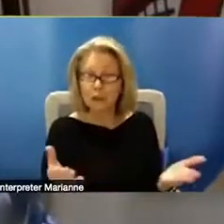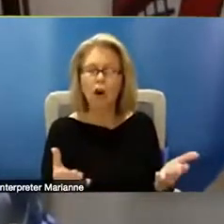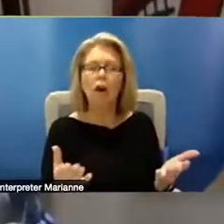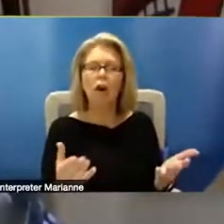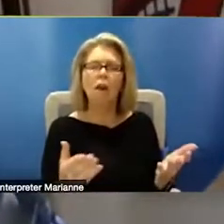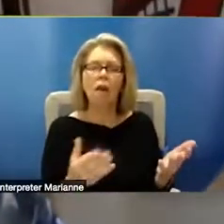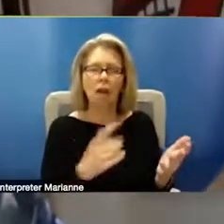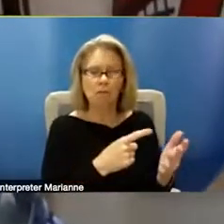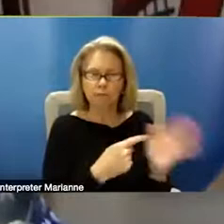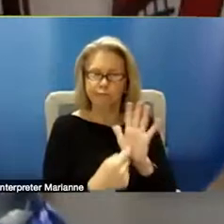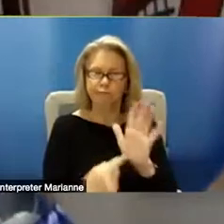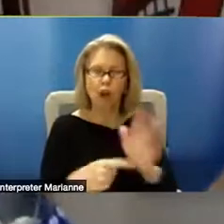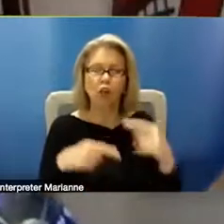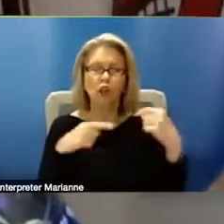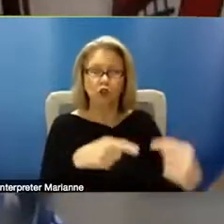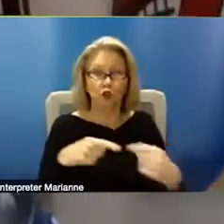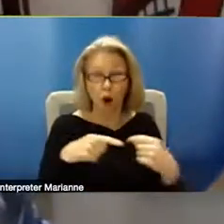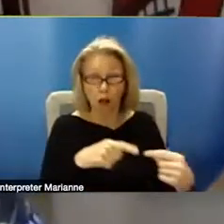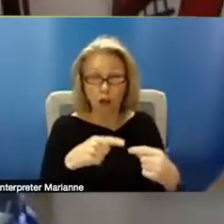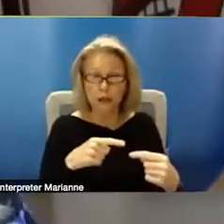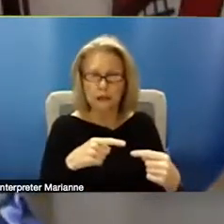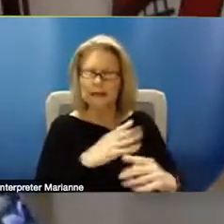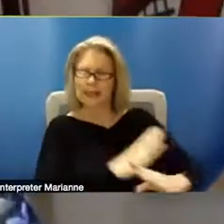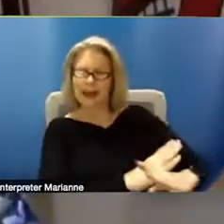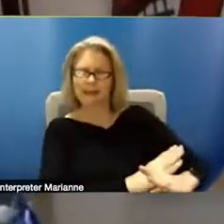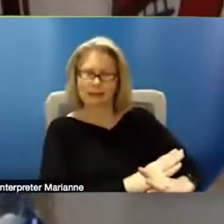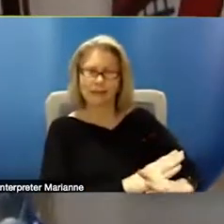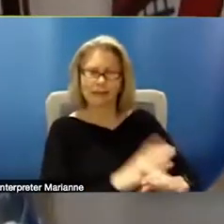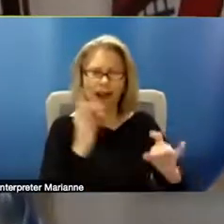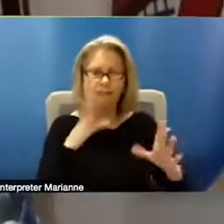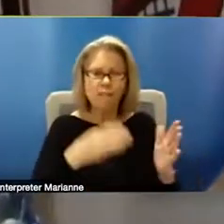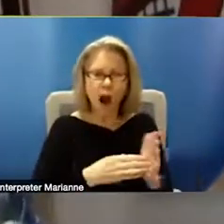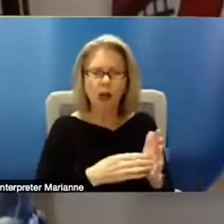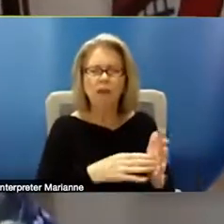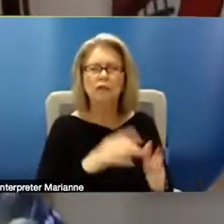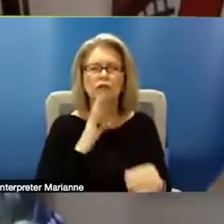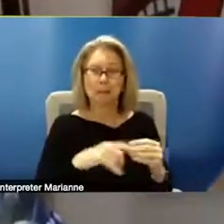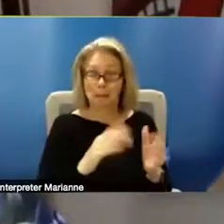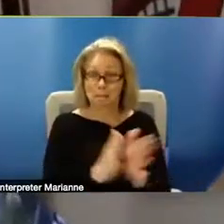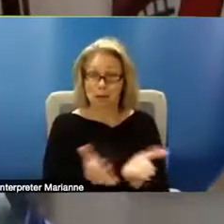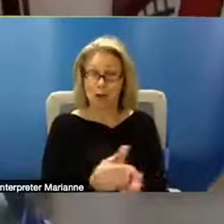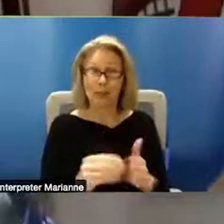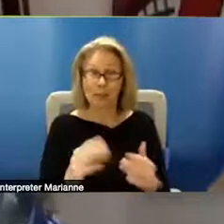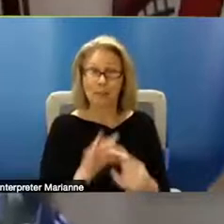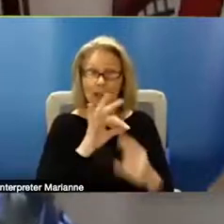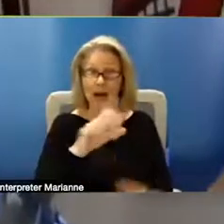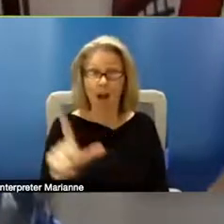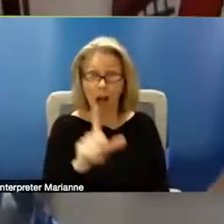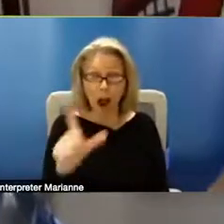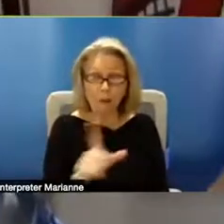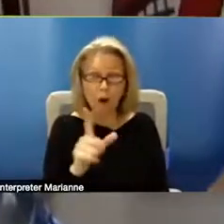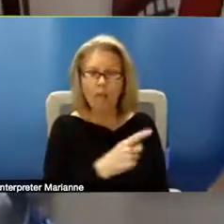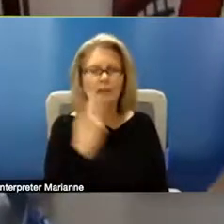in material evidence of struggles against colonial violence by pointing to books in a particular library